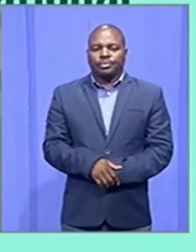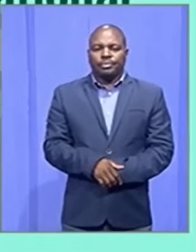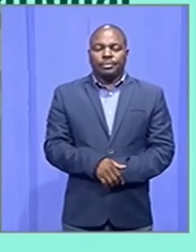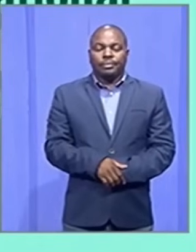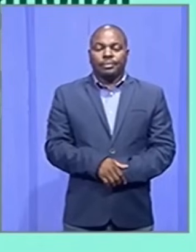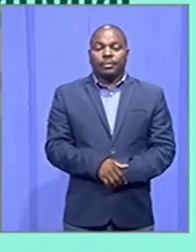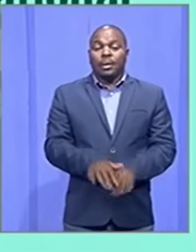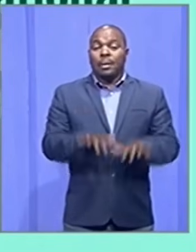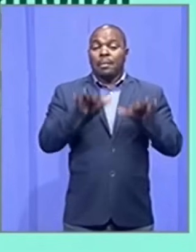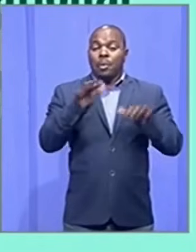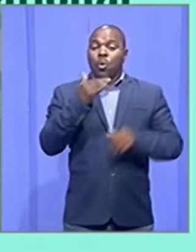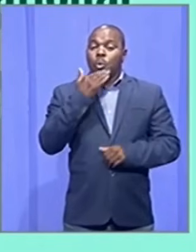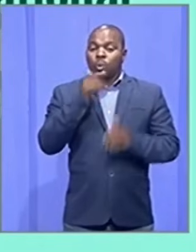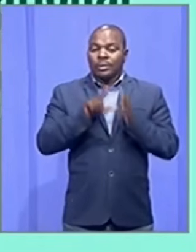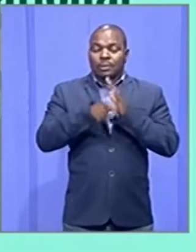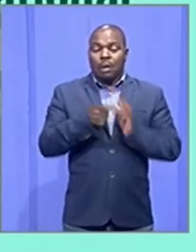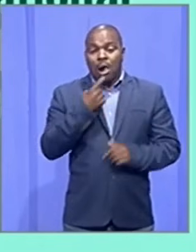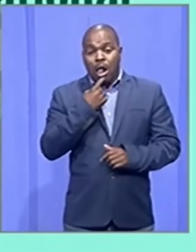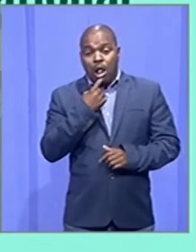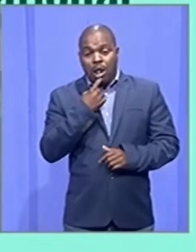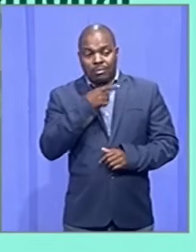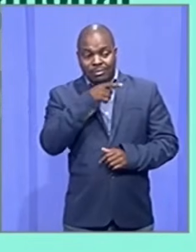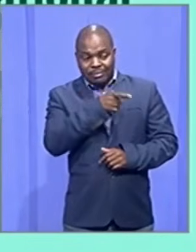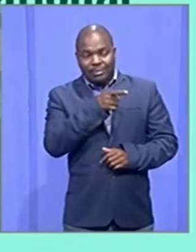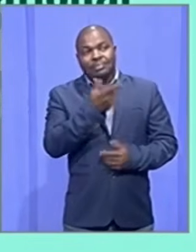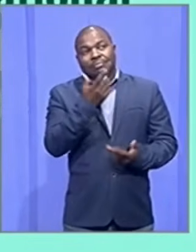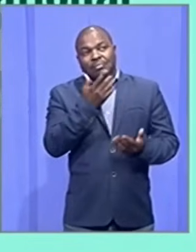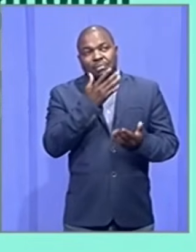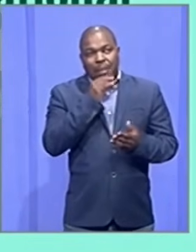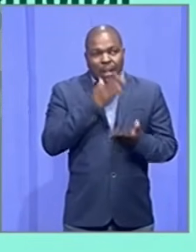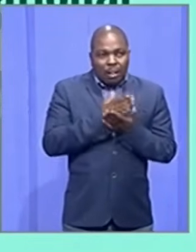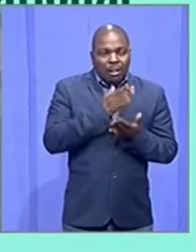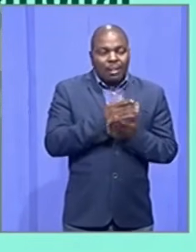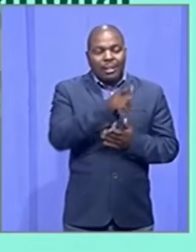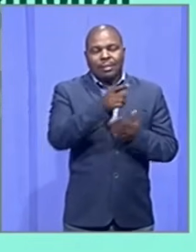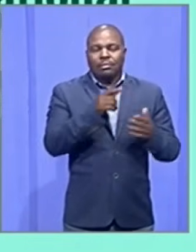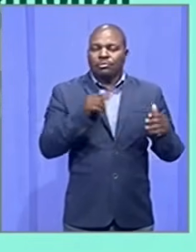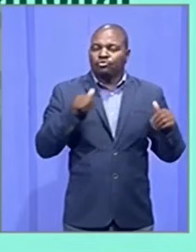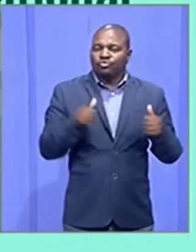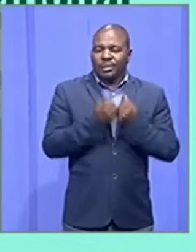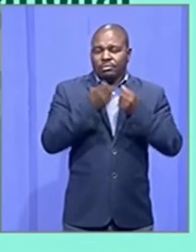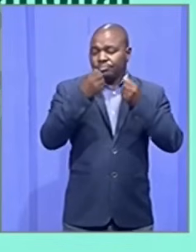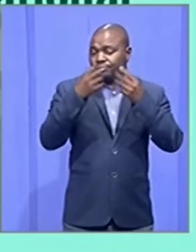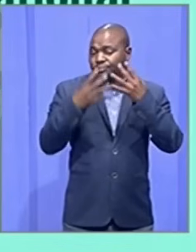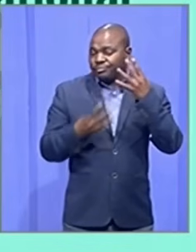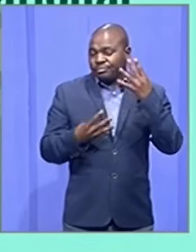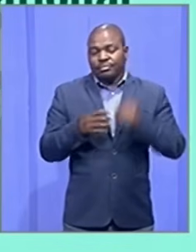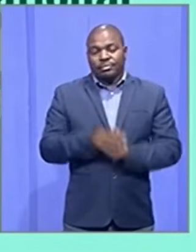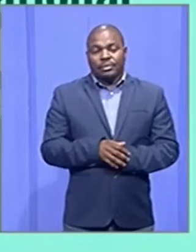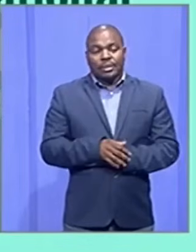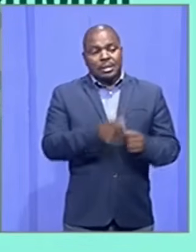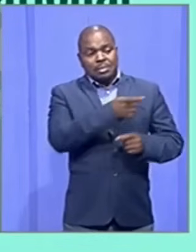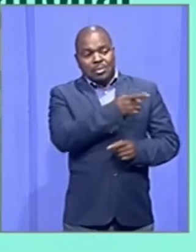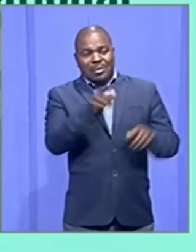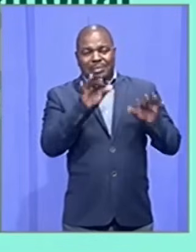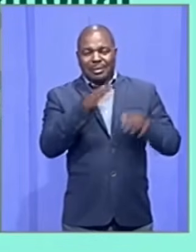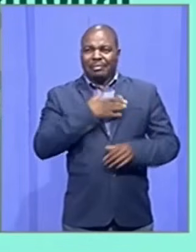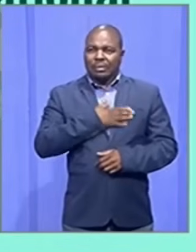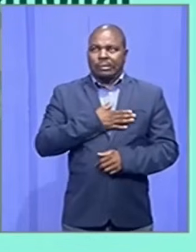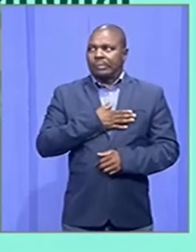Diphephetso tse batho ba nang le boheleya ba kopanang le tsona setjhabeng mona ke tse ngata ebile tse fapaneng tse etsang hore ba ikutlwe eka ha